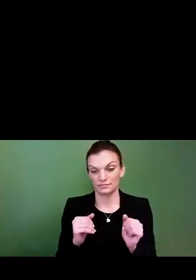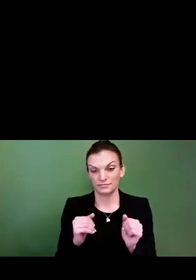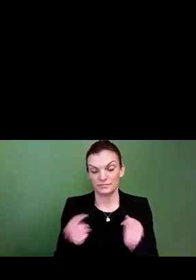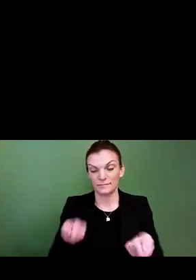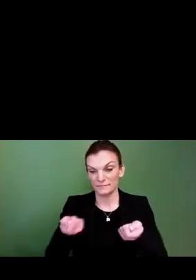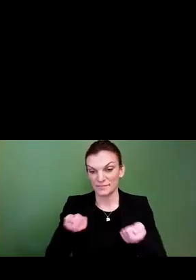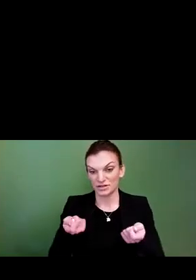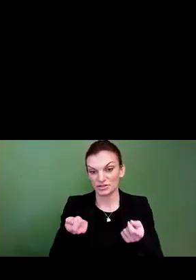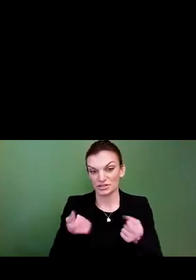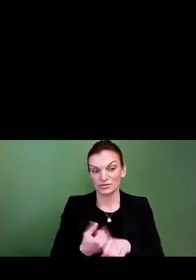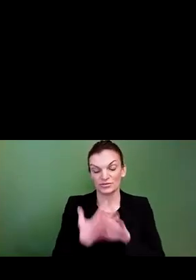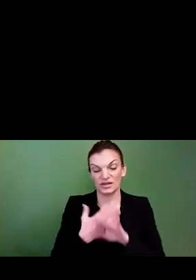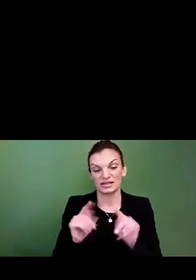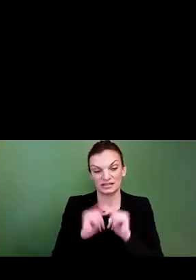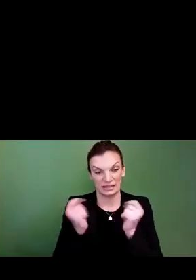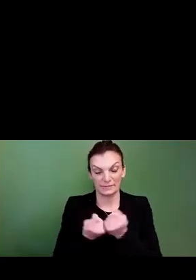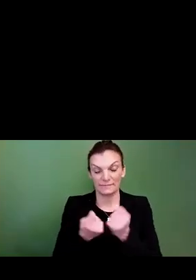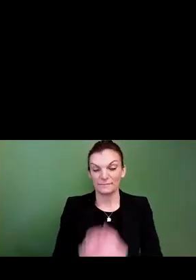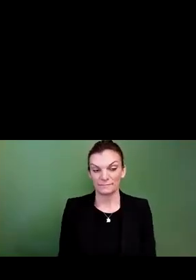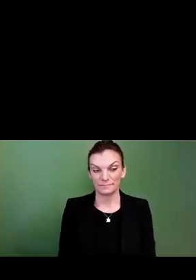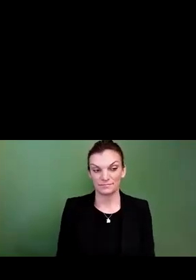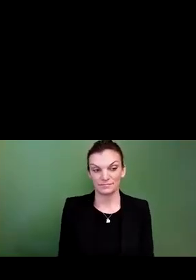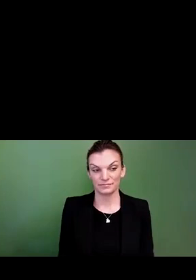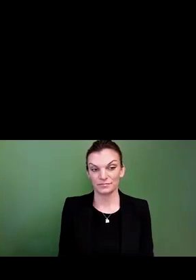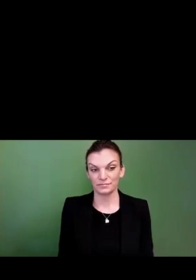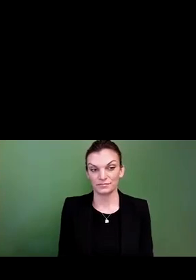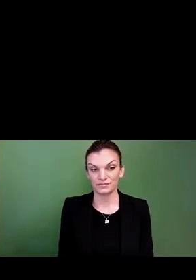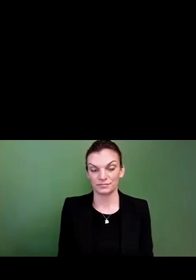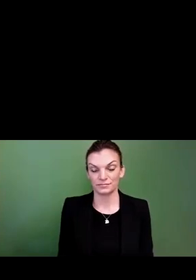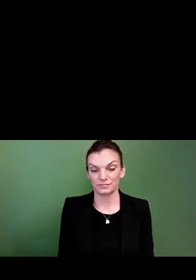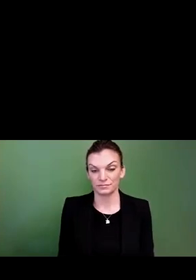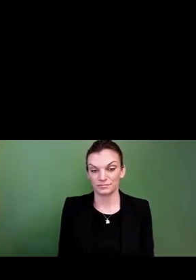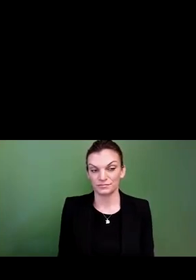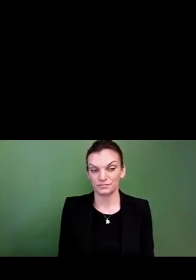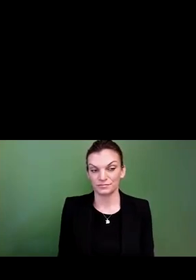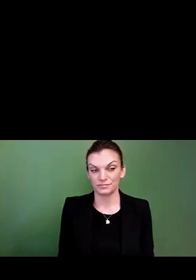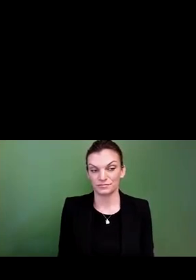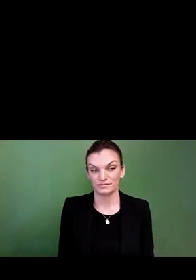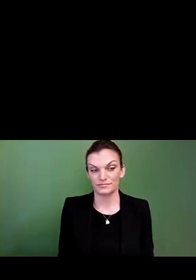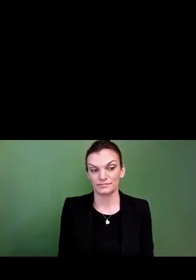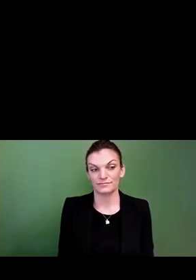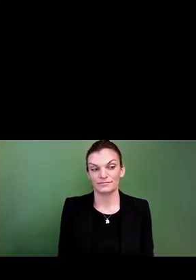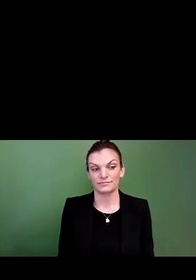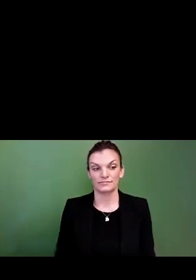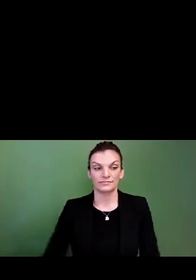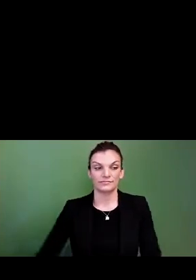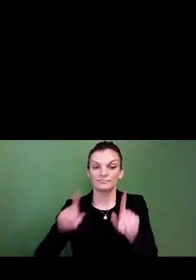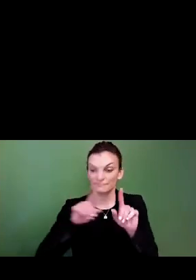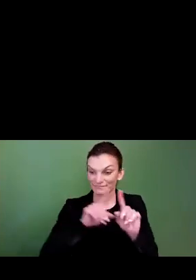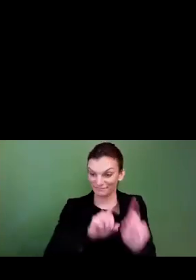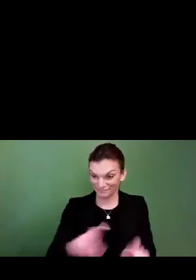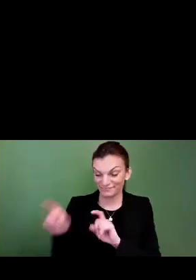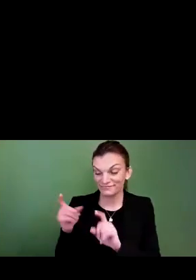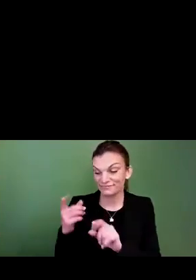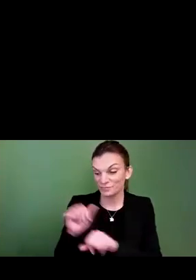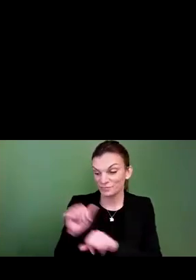Managing a remote team was difficult and different. And they surveyed their employees, and the things that they missed the